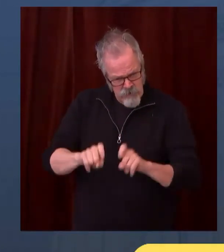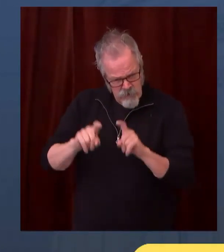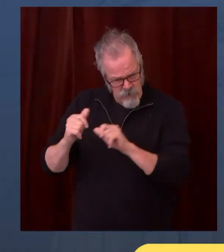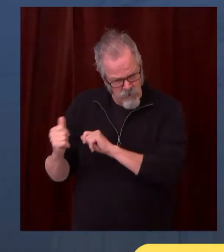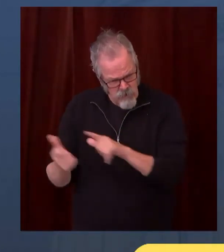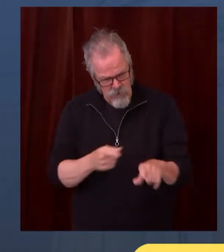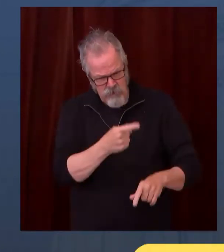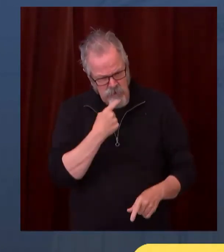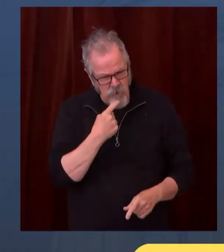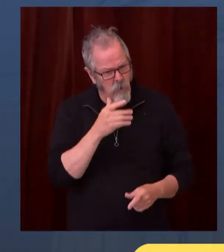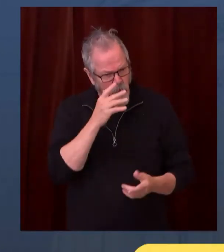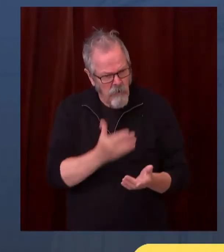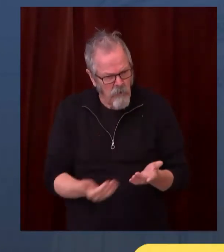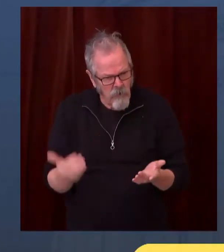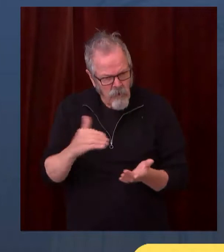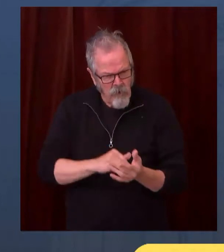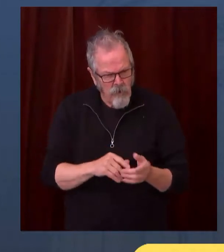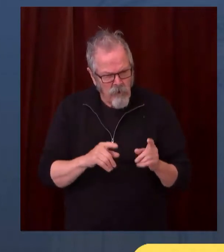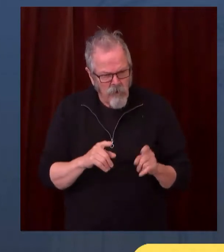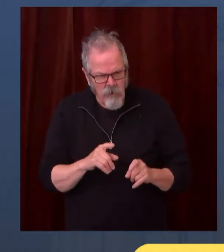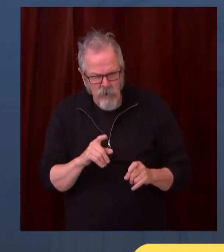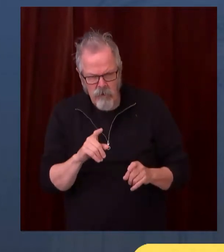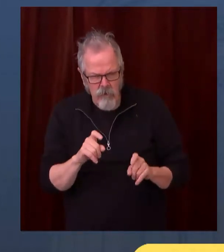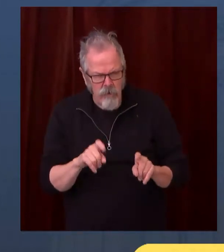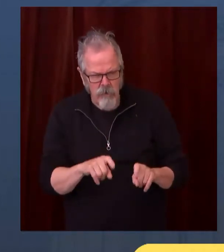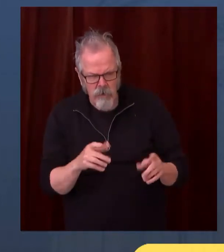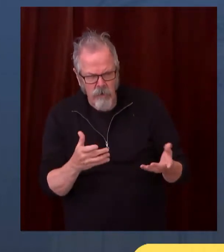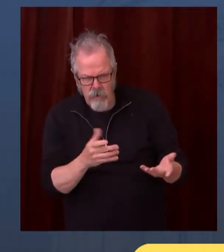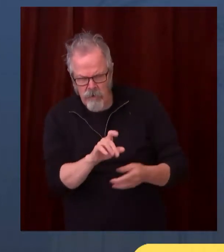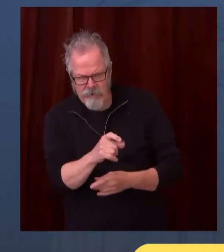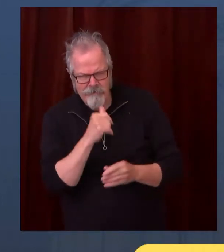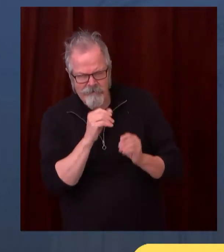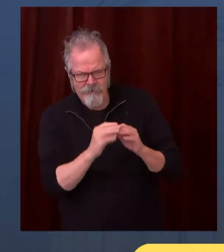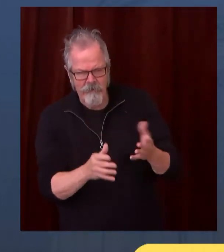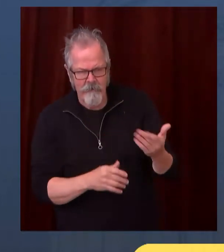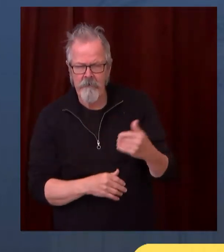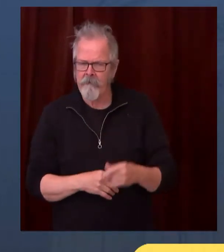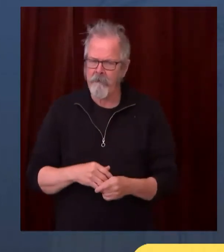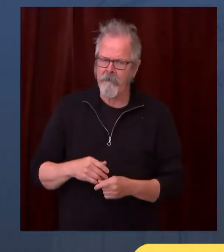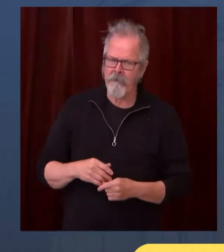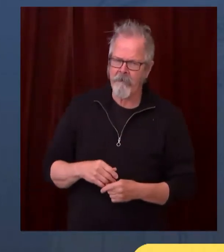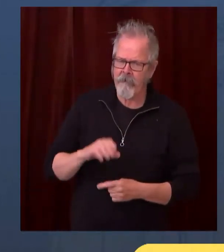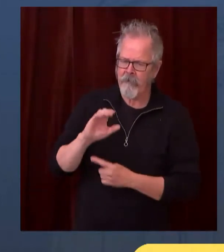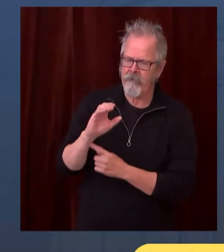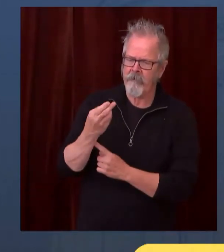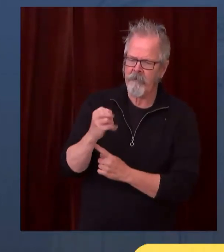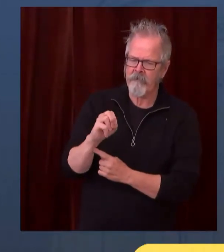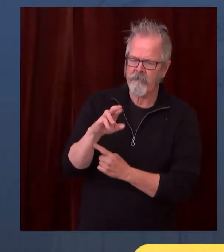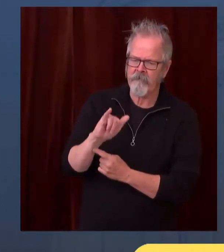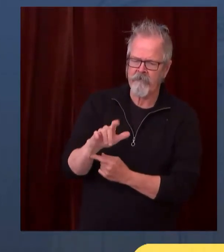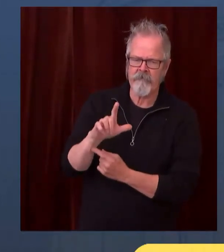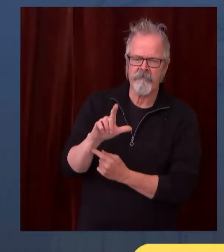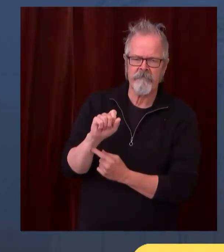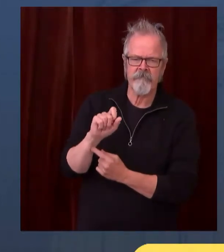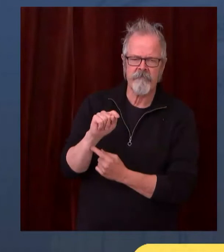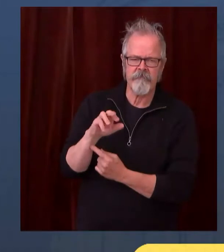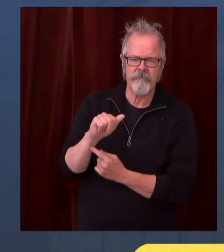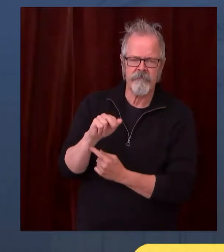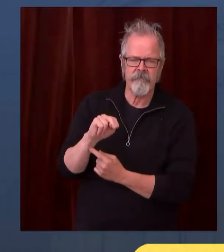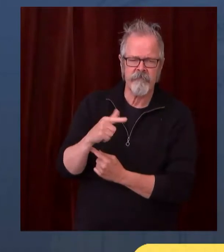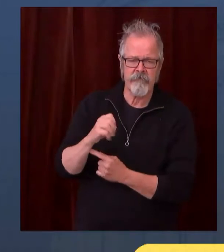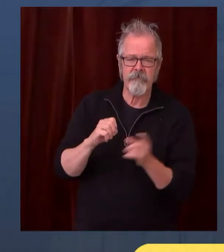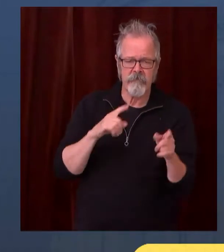Joe, the nursing home facility testing is complete. We are in process with assisted living with memory